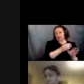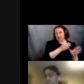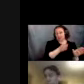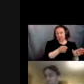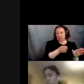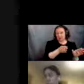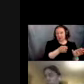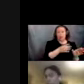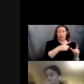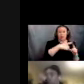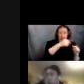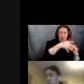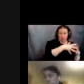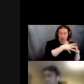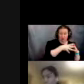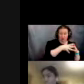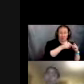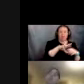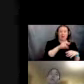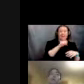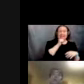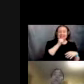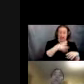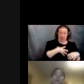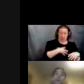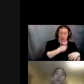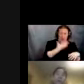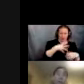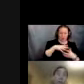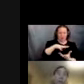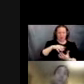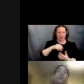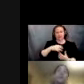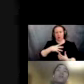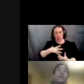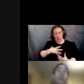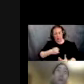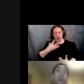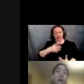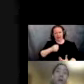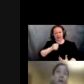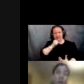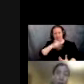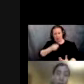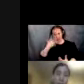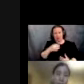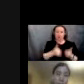mixed white and non-white, mostly in, Hawaiian, at least in the beginning.